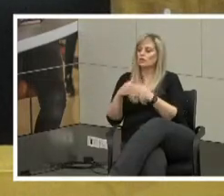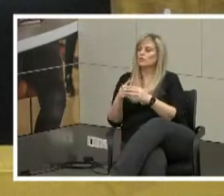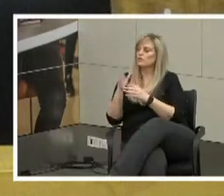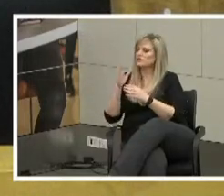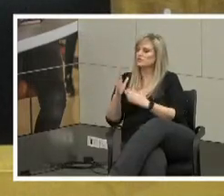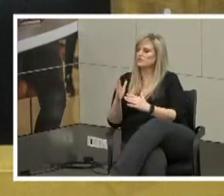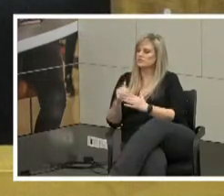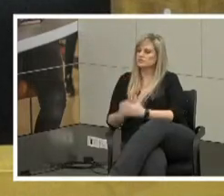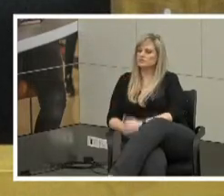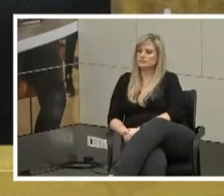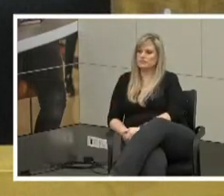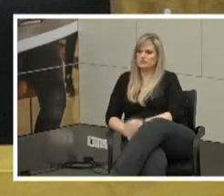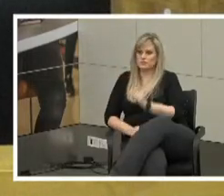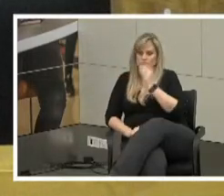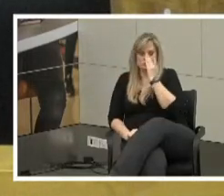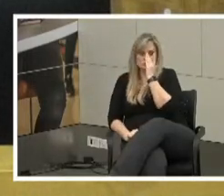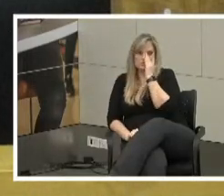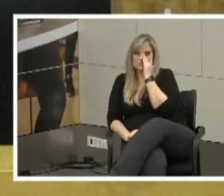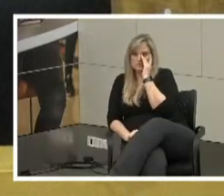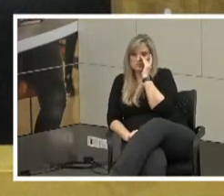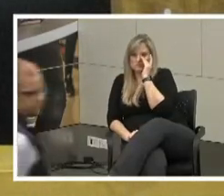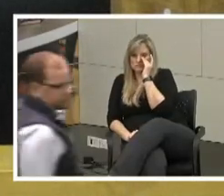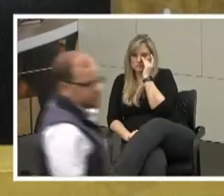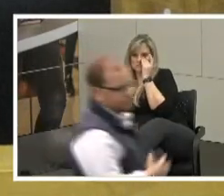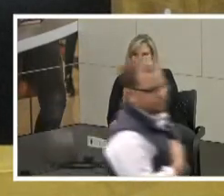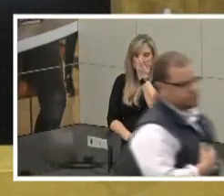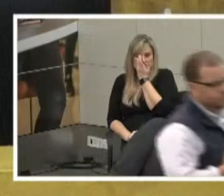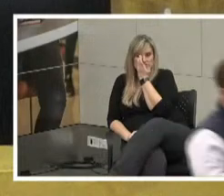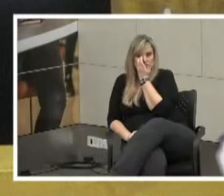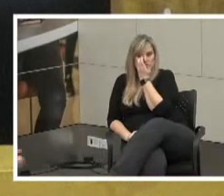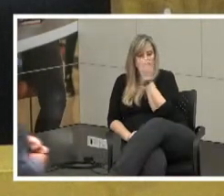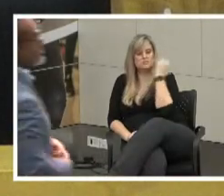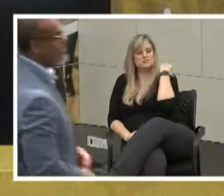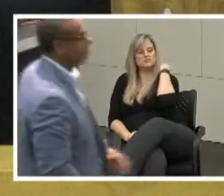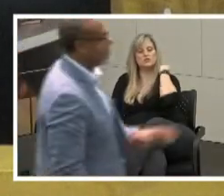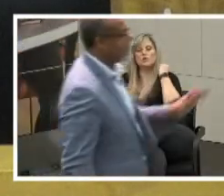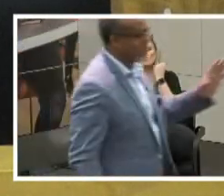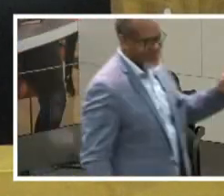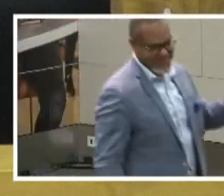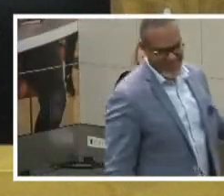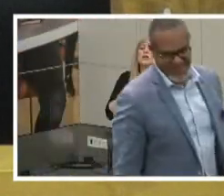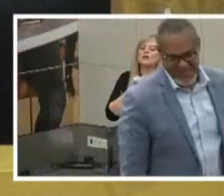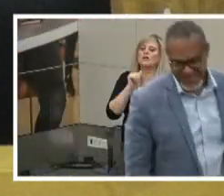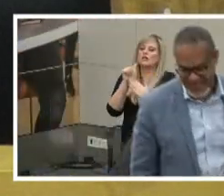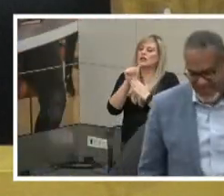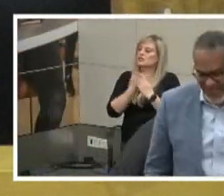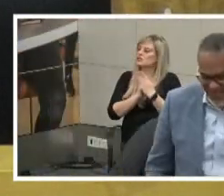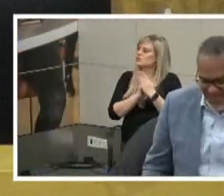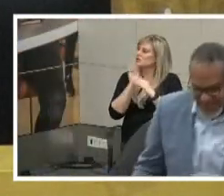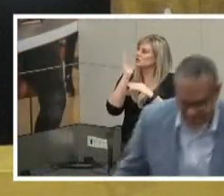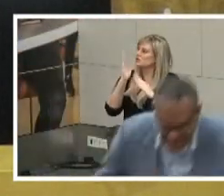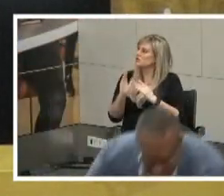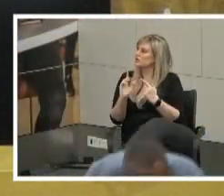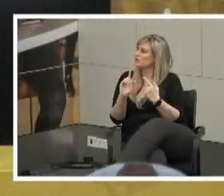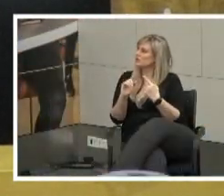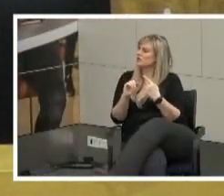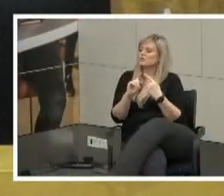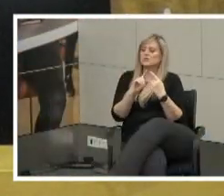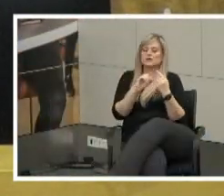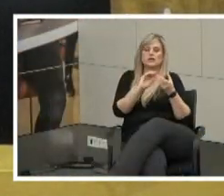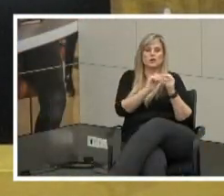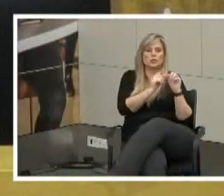missed oh okay very good thank you um we're going to call agenda speakers to the microphone in groups beginning with speaker number one through number